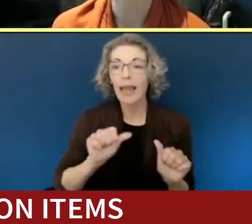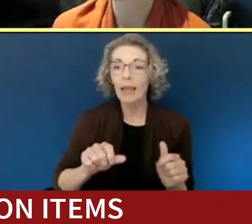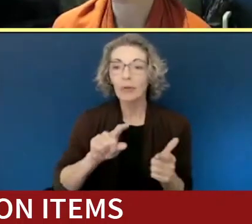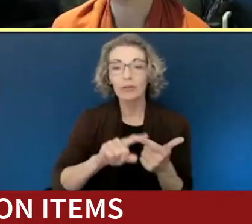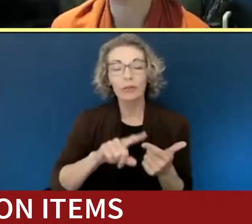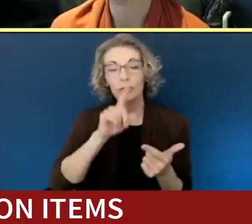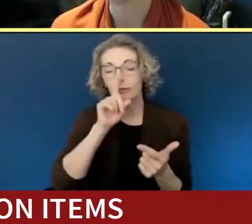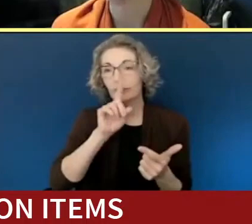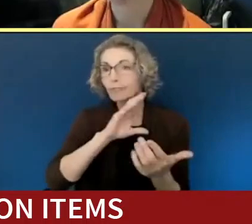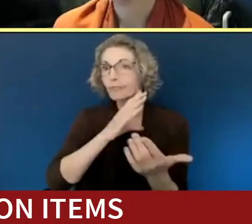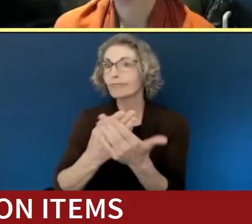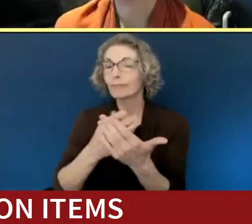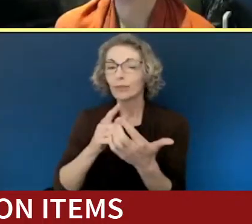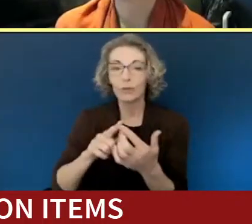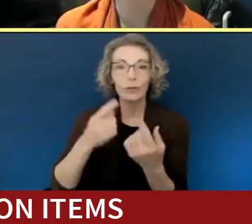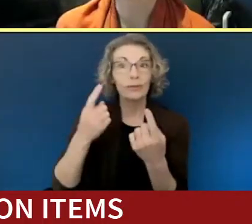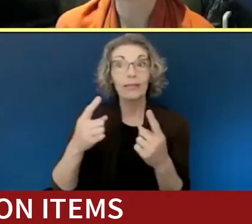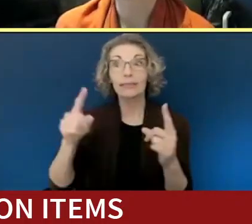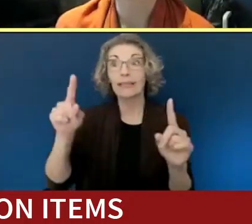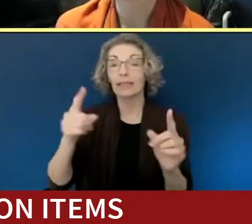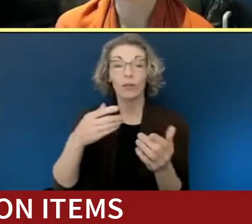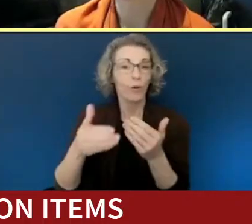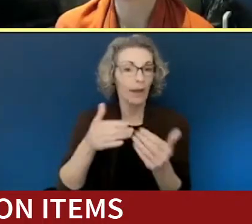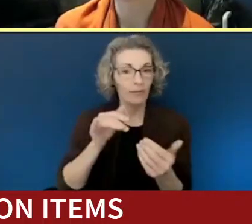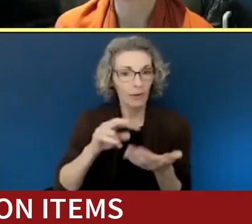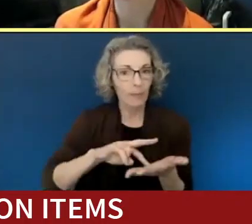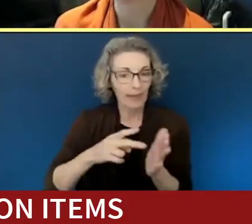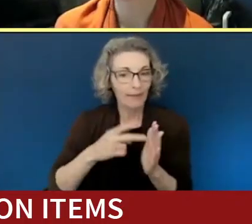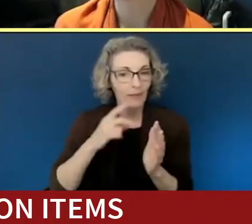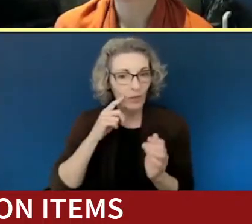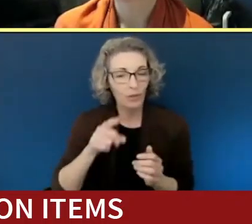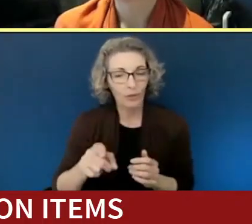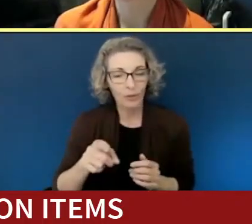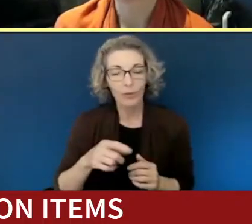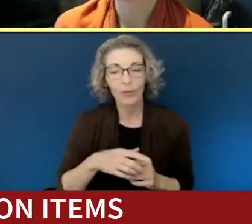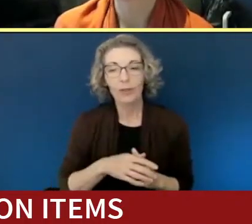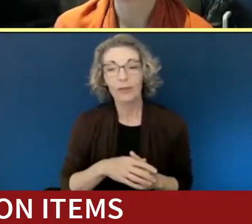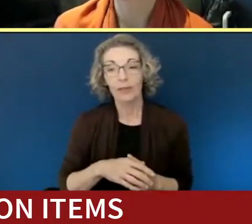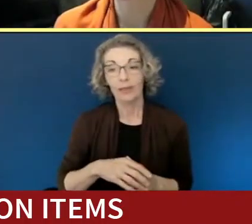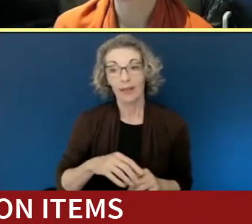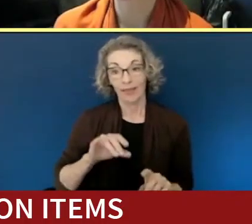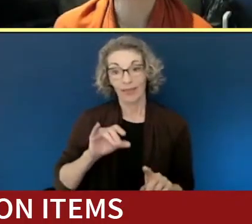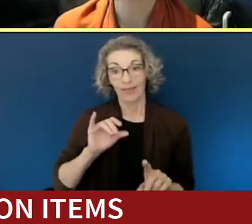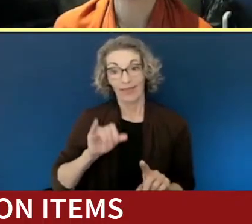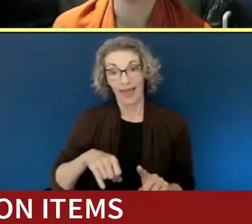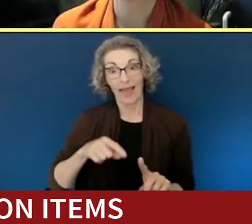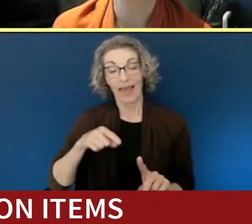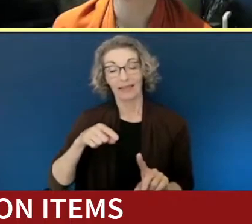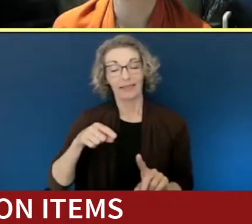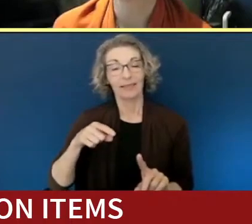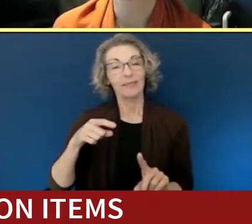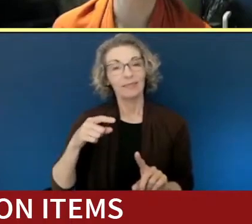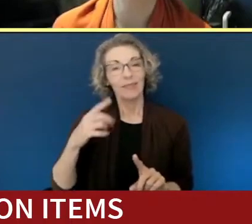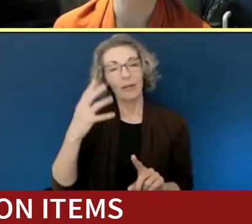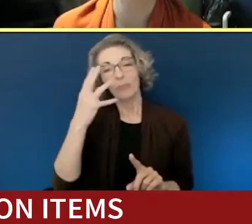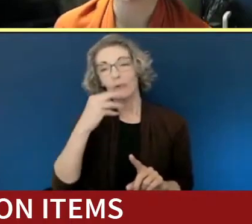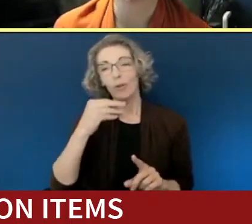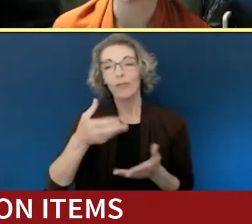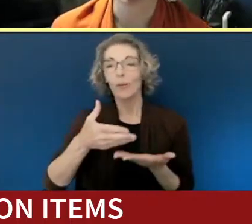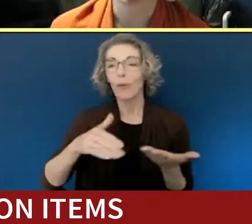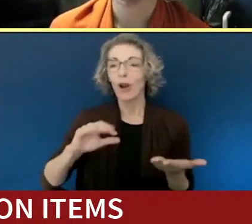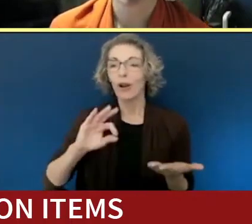whatever your success means. And so I think that is a beautiful piece of our